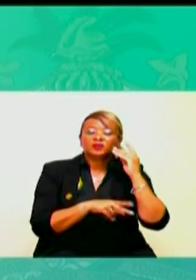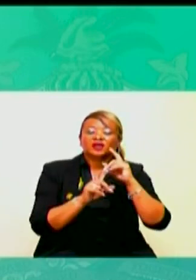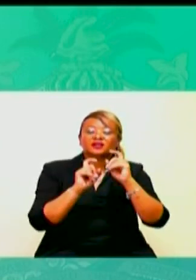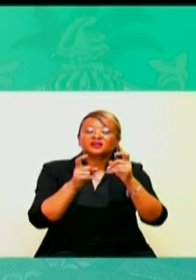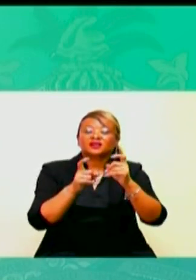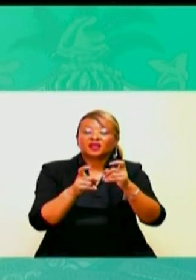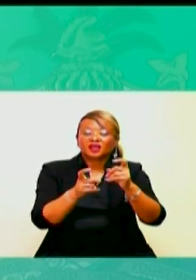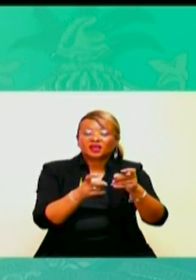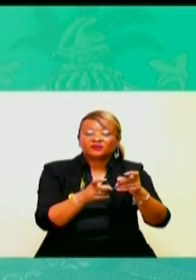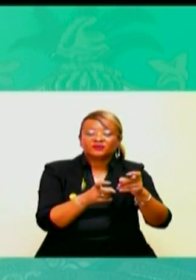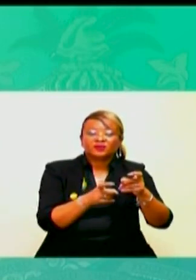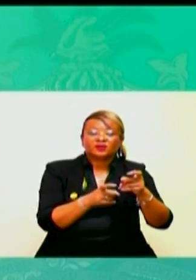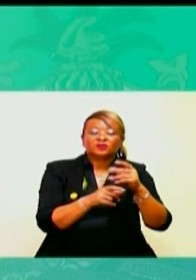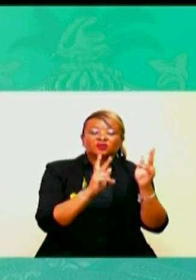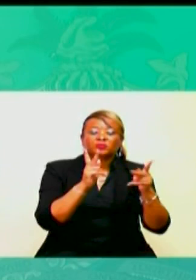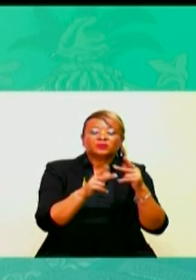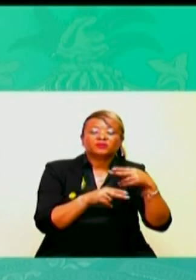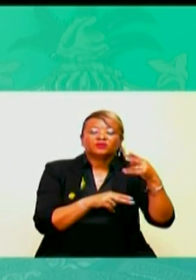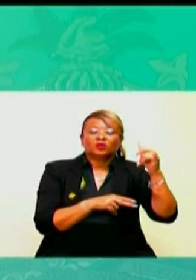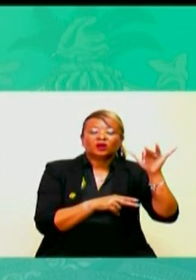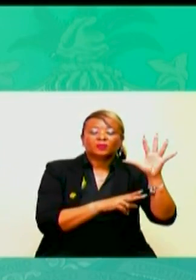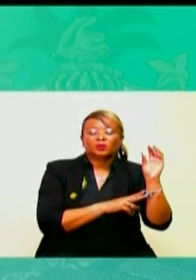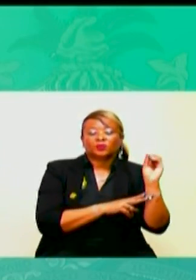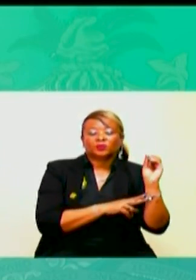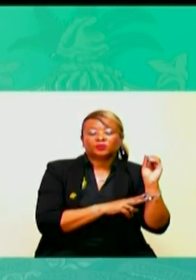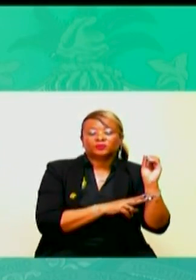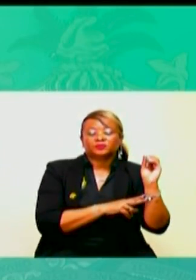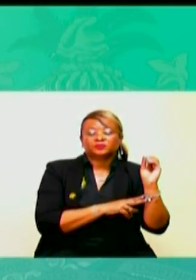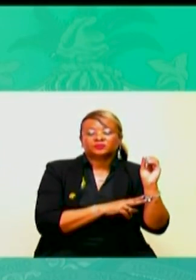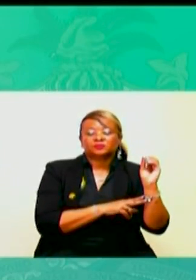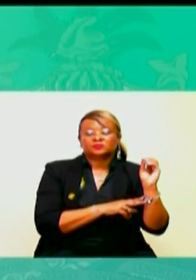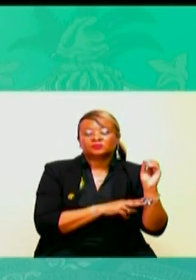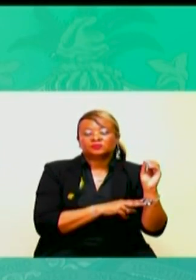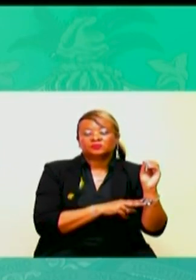them to the people of North Abaco.